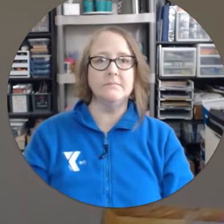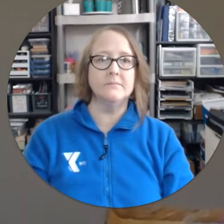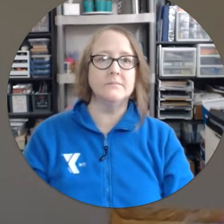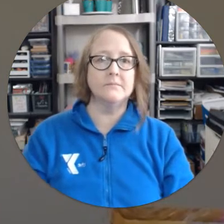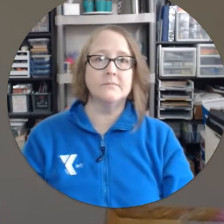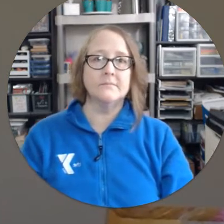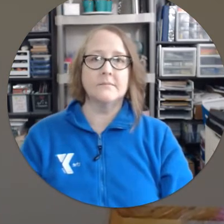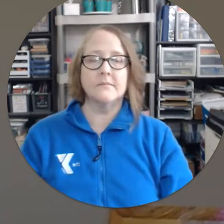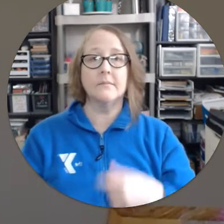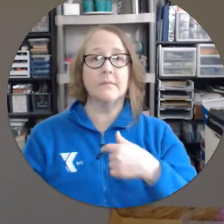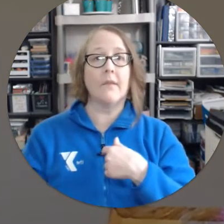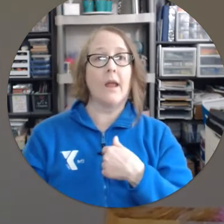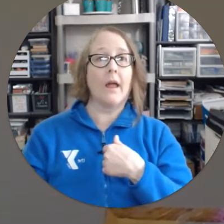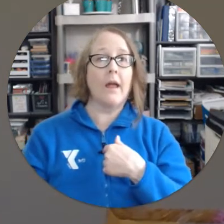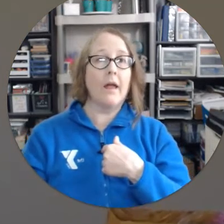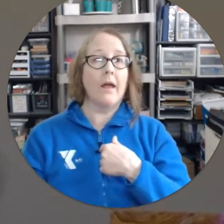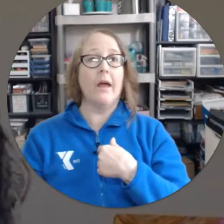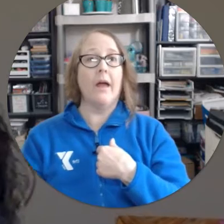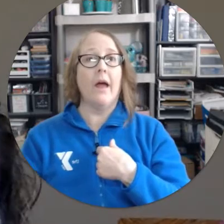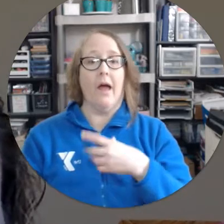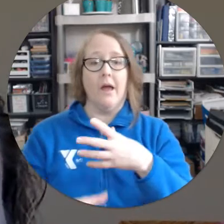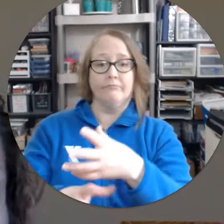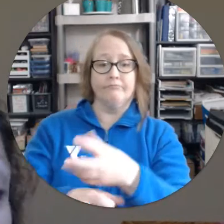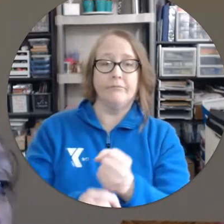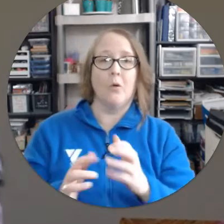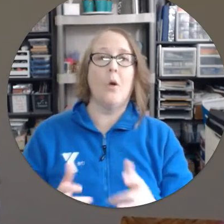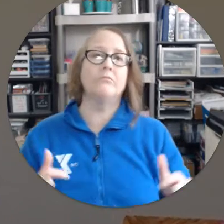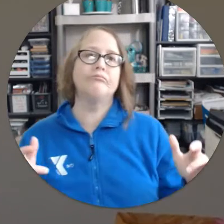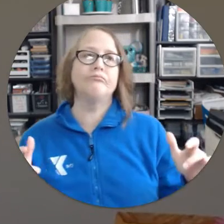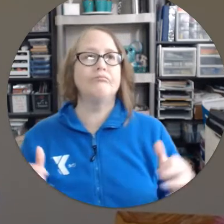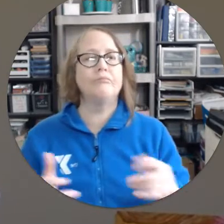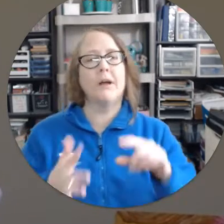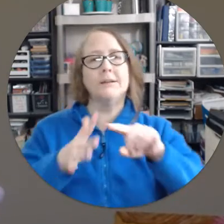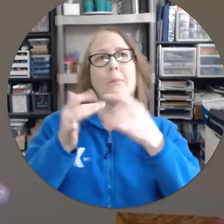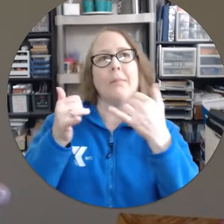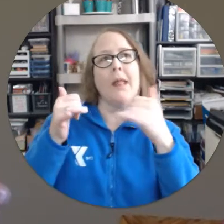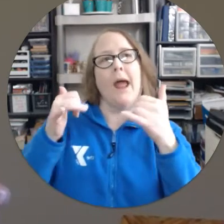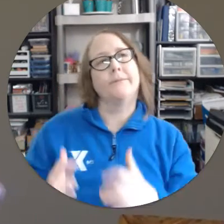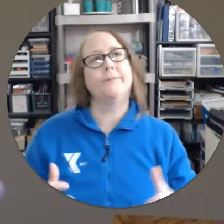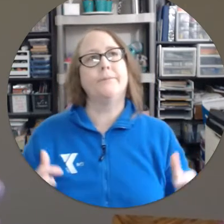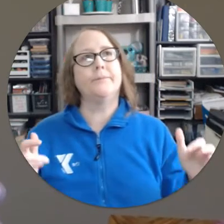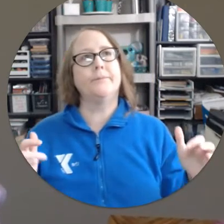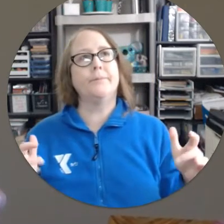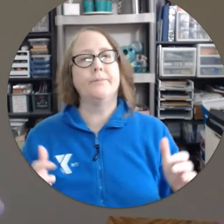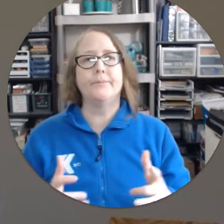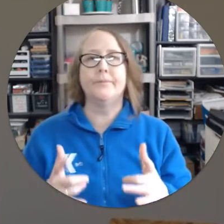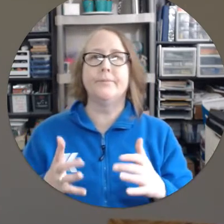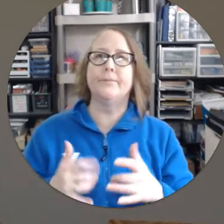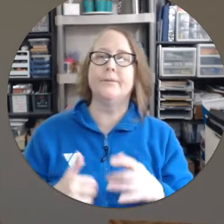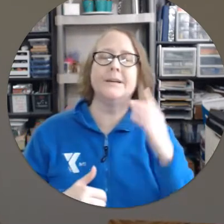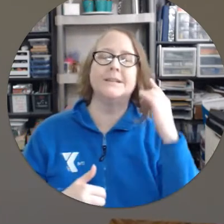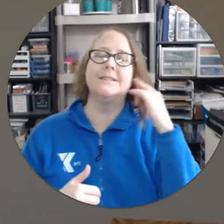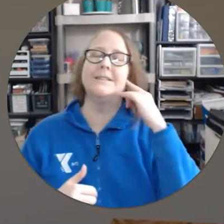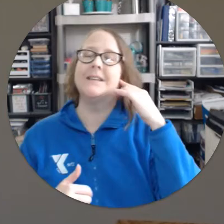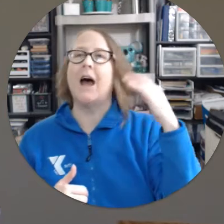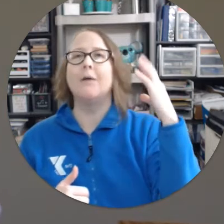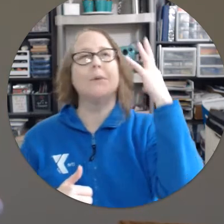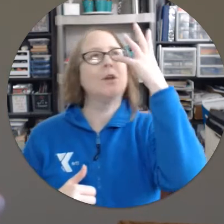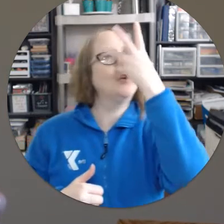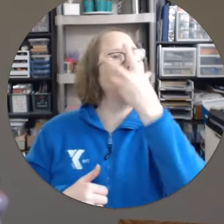I got out my accordion and I started to play. The notes sounded beautiful in the empty